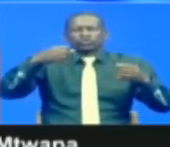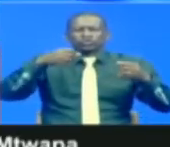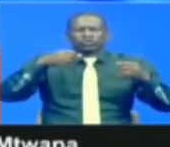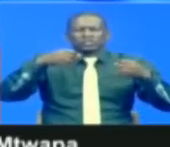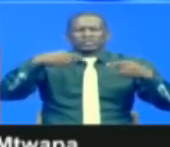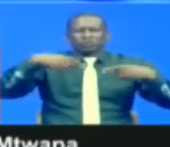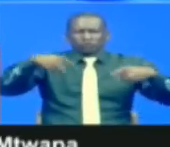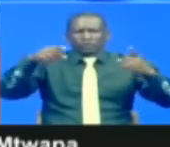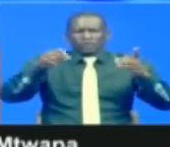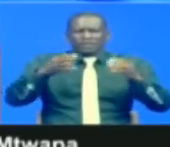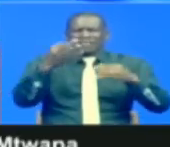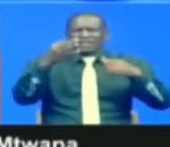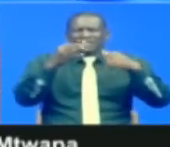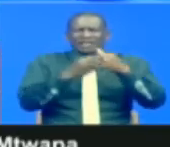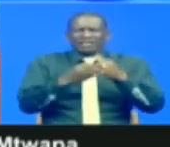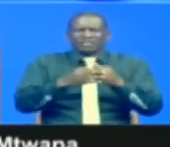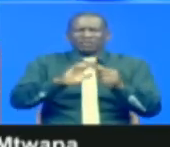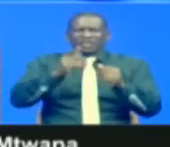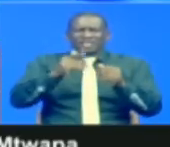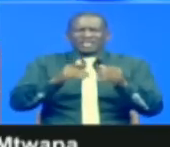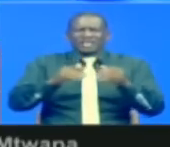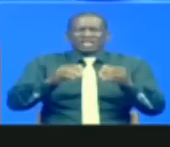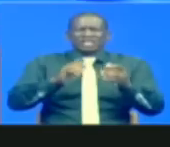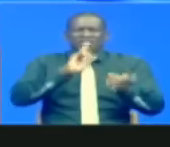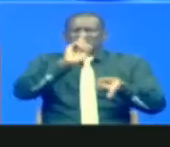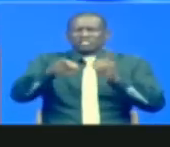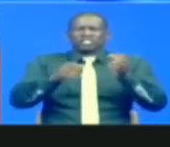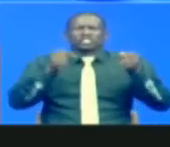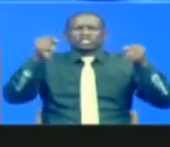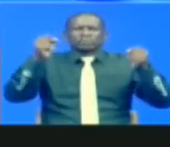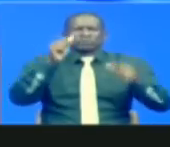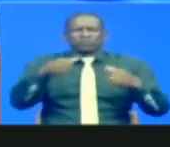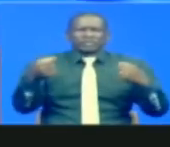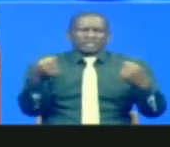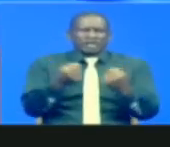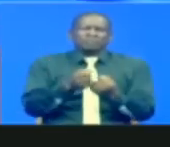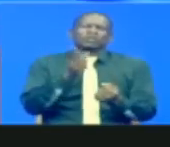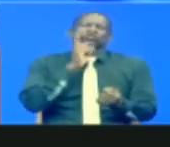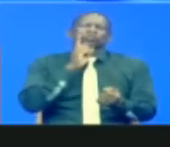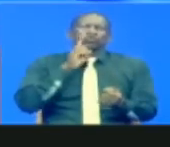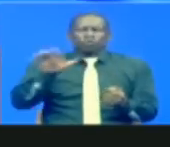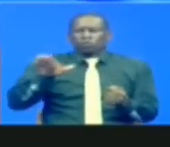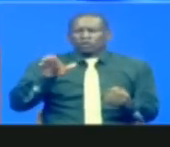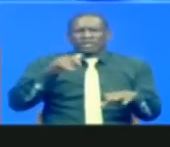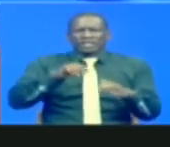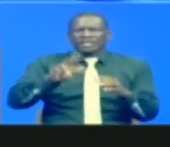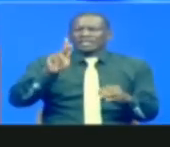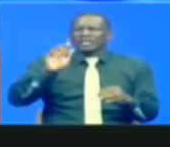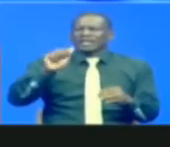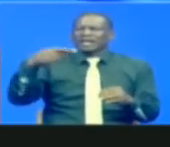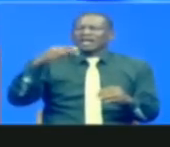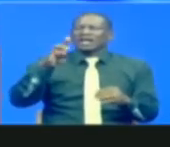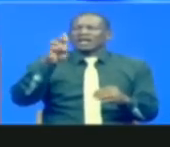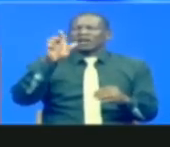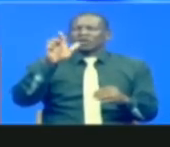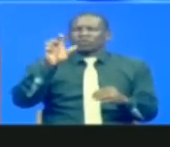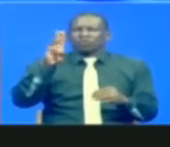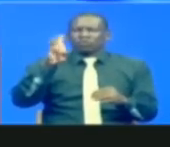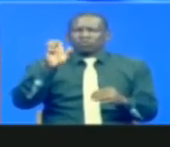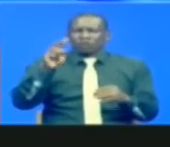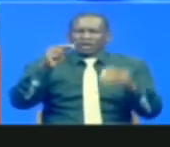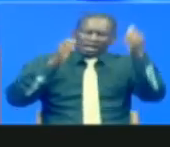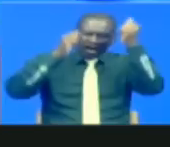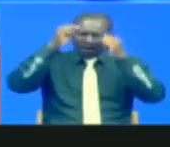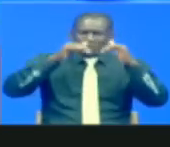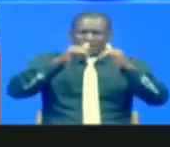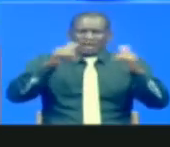38th edition of the KDF Cross-Country Championships that will take place early tomorrow morning at the Kahawa Garrison Barracks. The